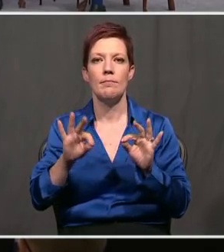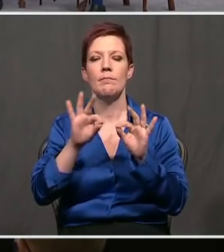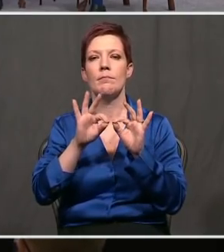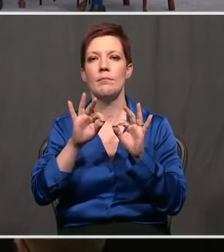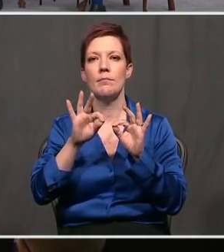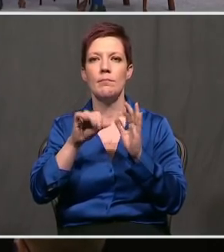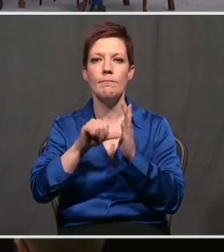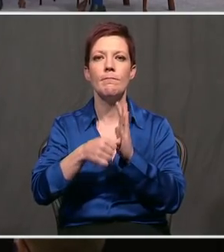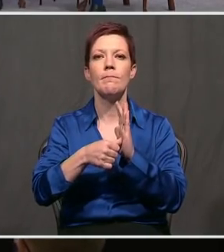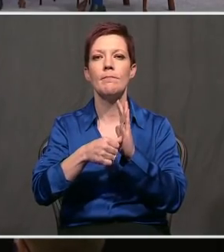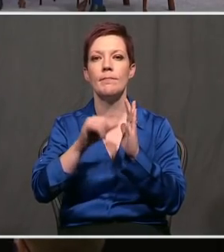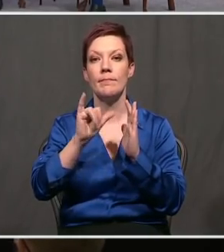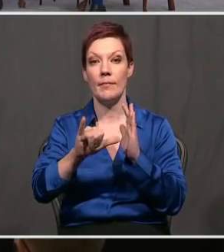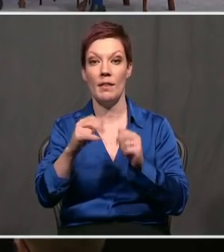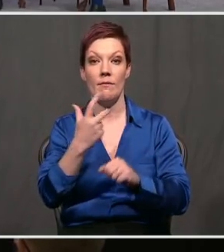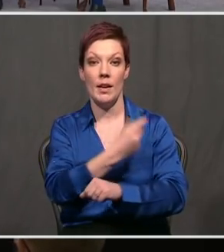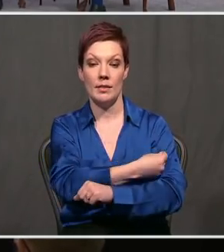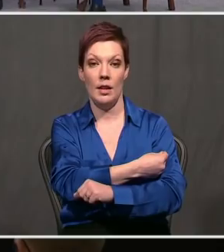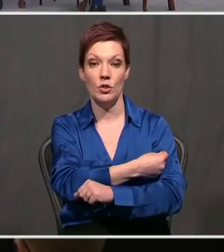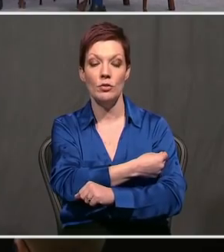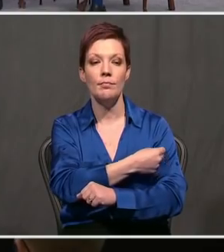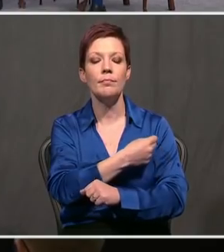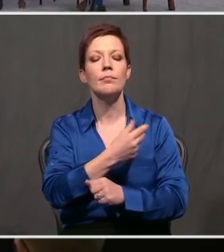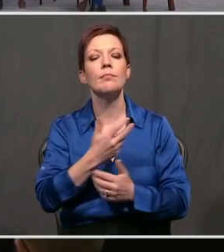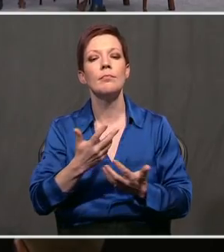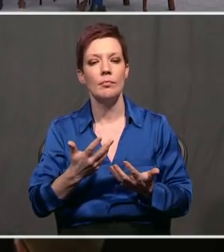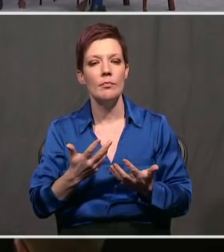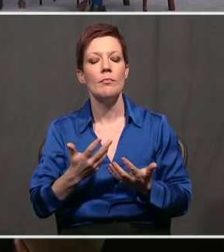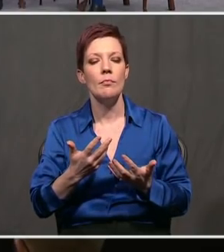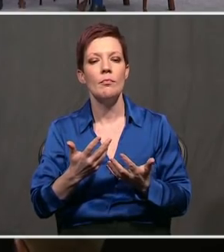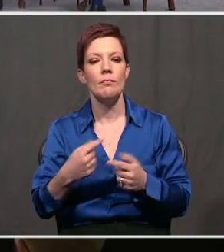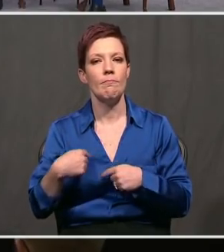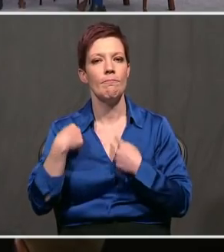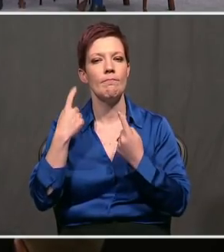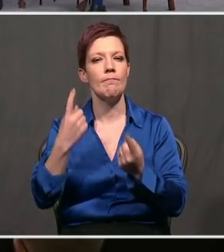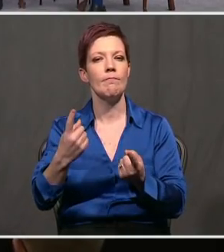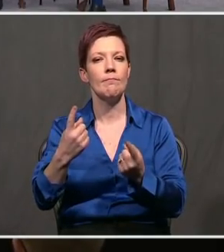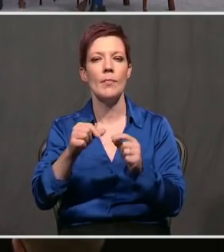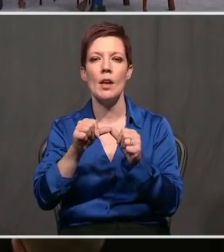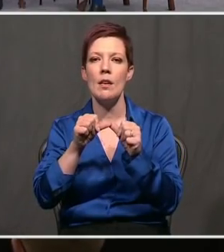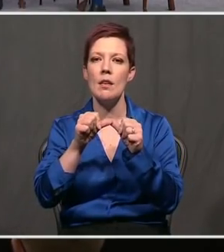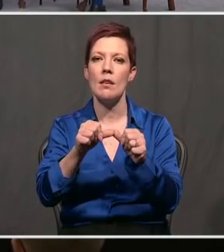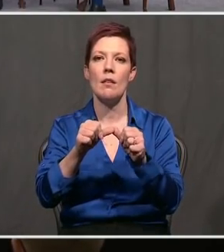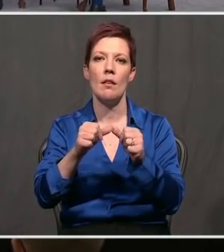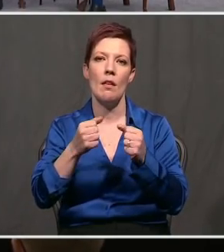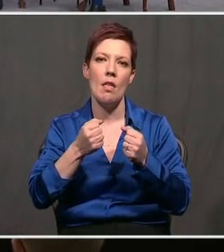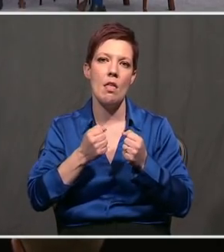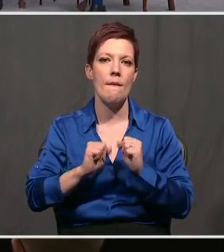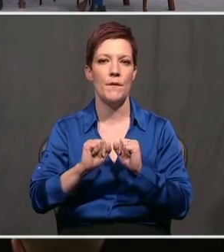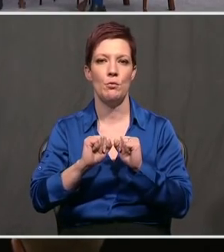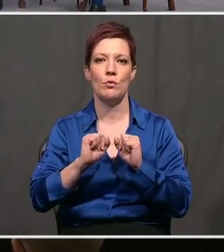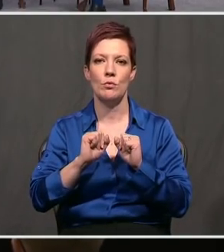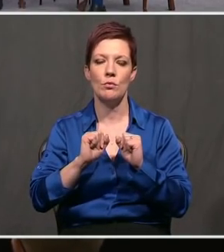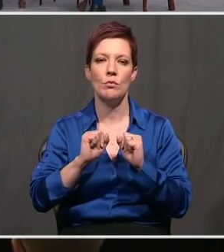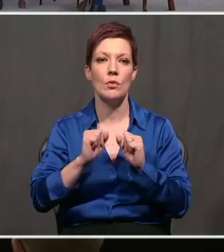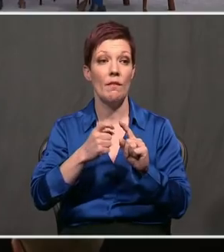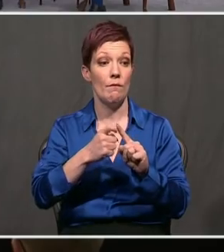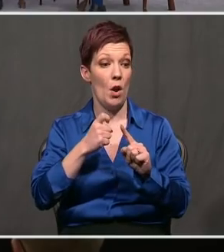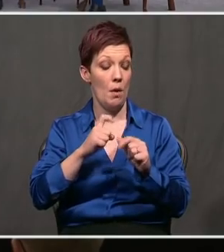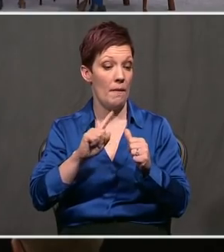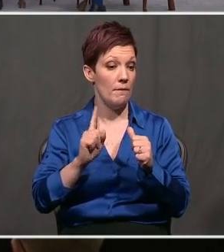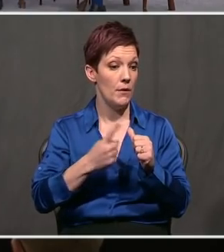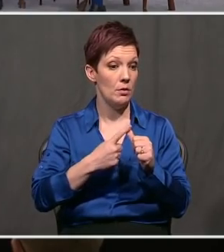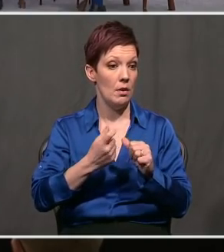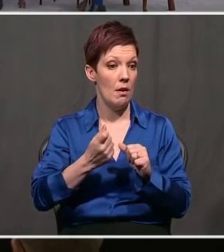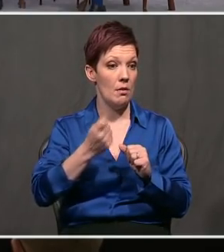So really it has been a continued effort from the first